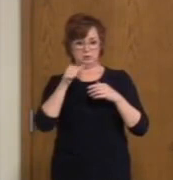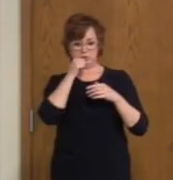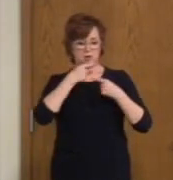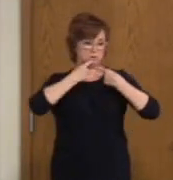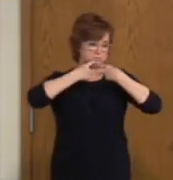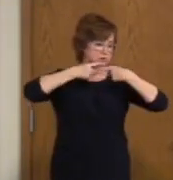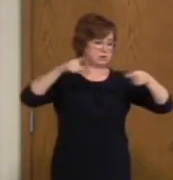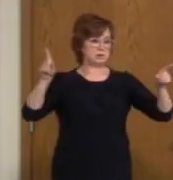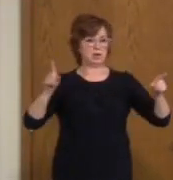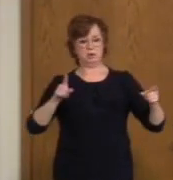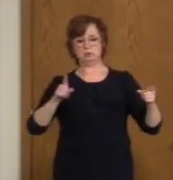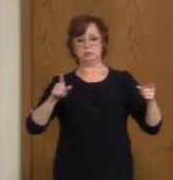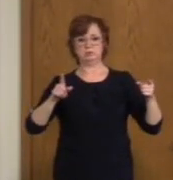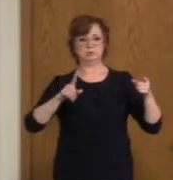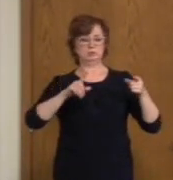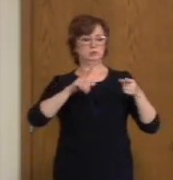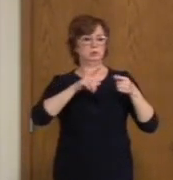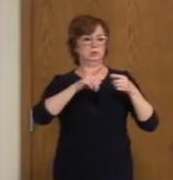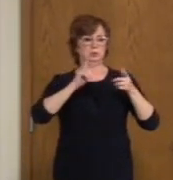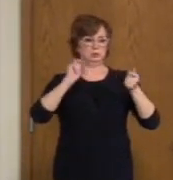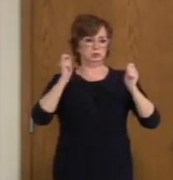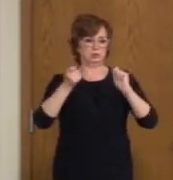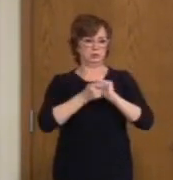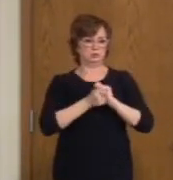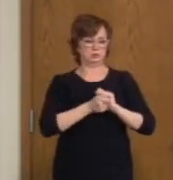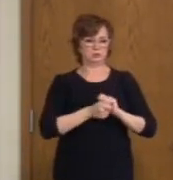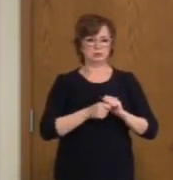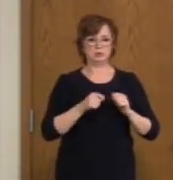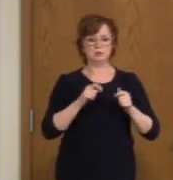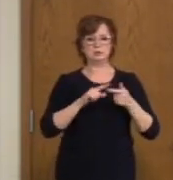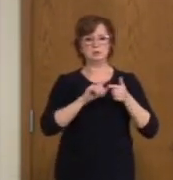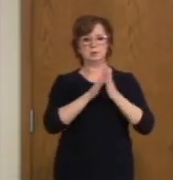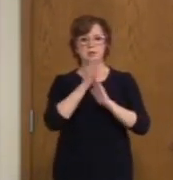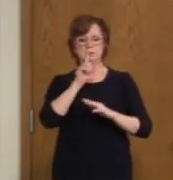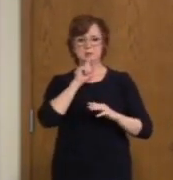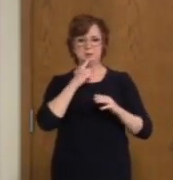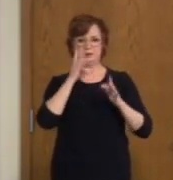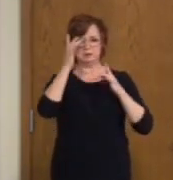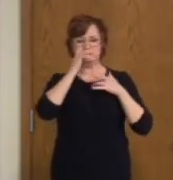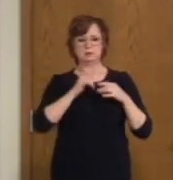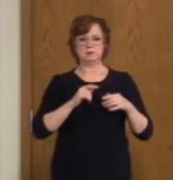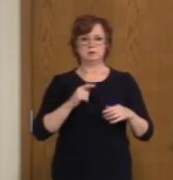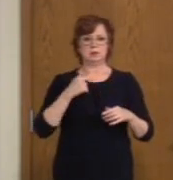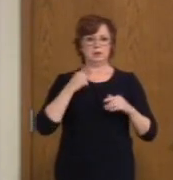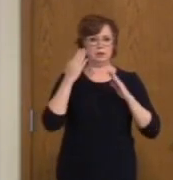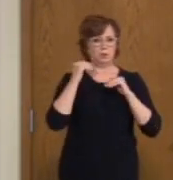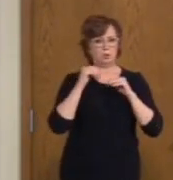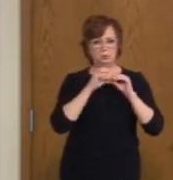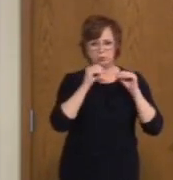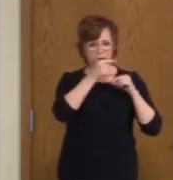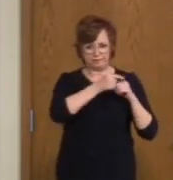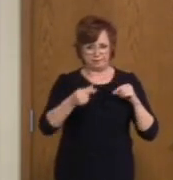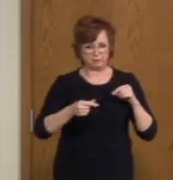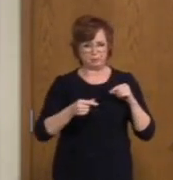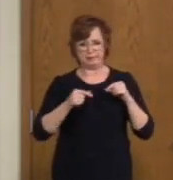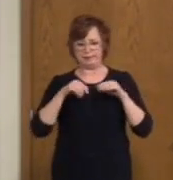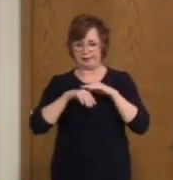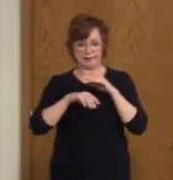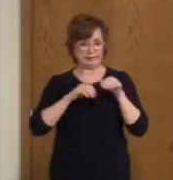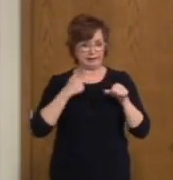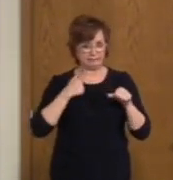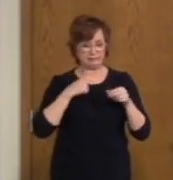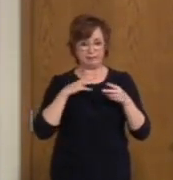prevent hospitalizations and serious illnesses? I hope that there's no government in this nation or around the world that wants to close businesses or